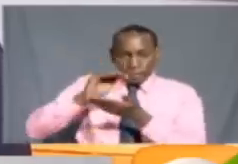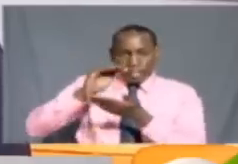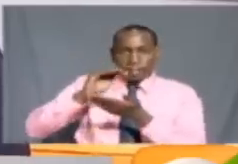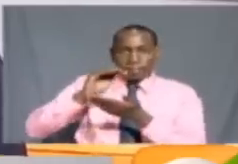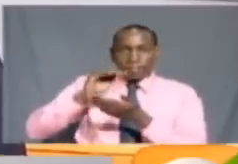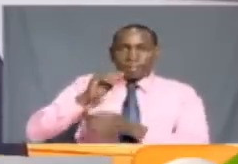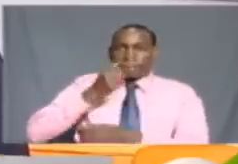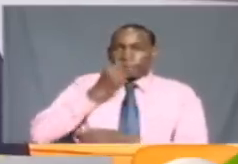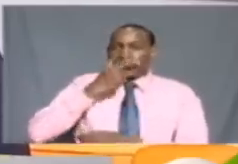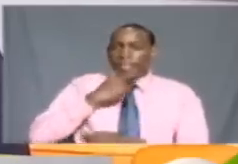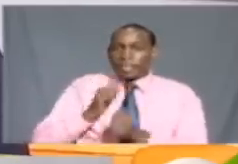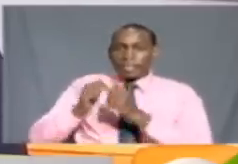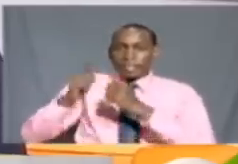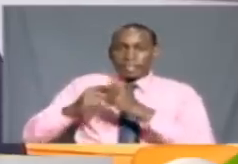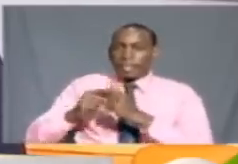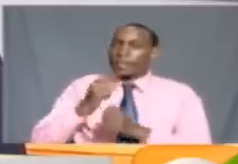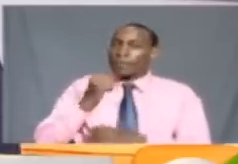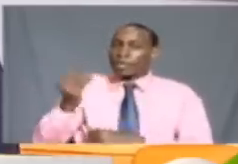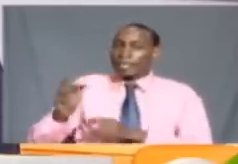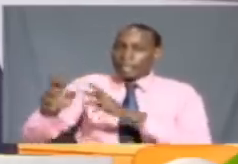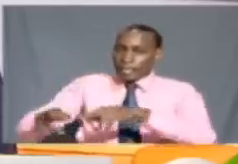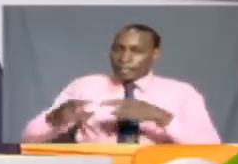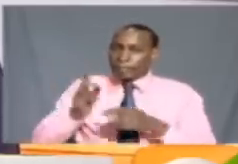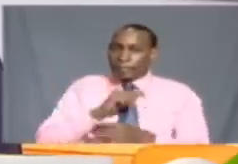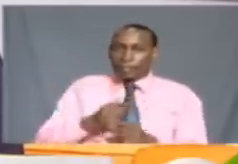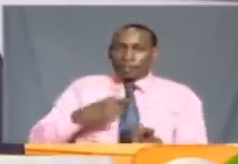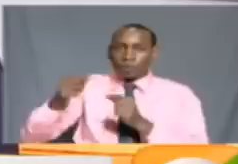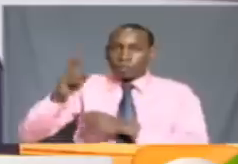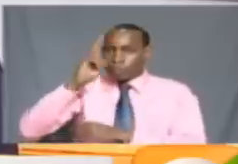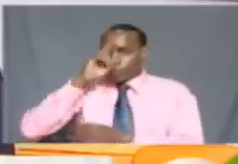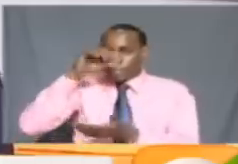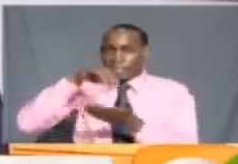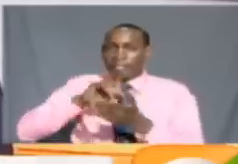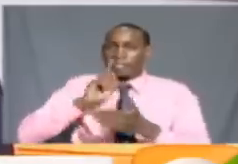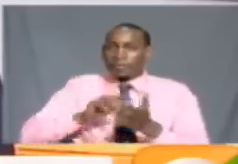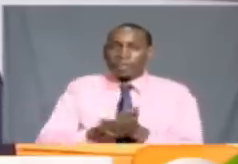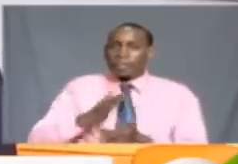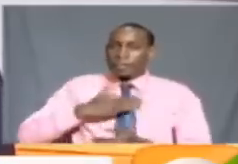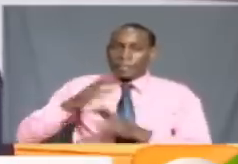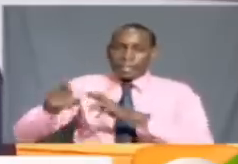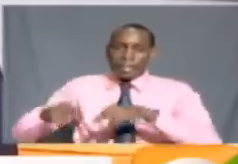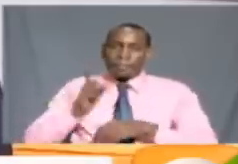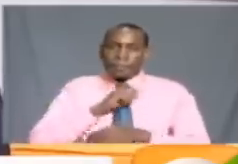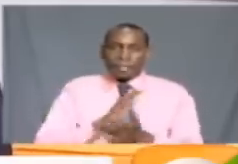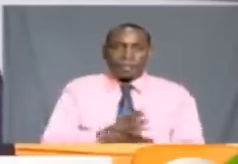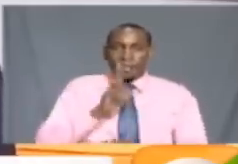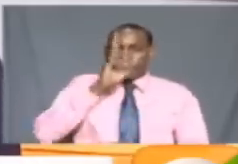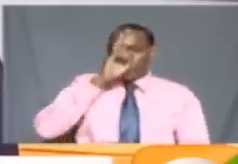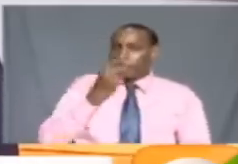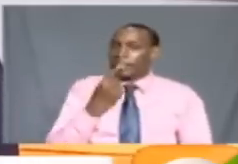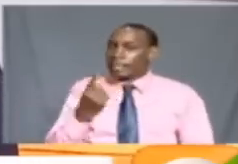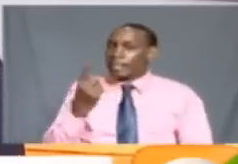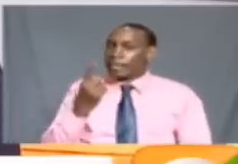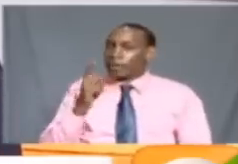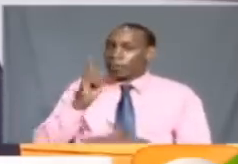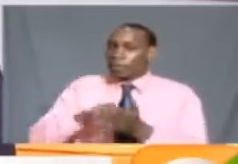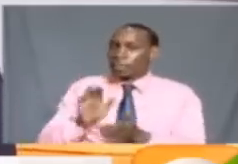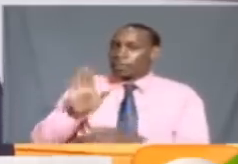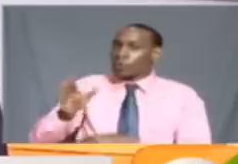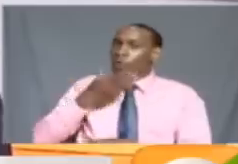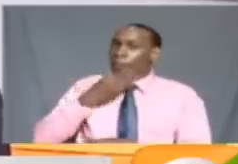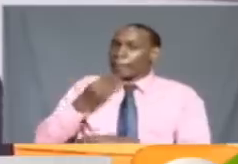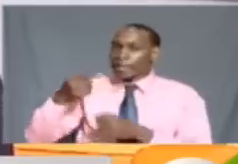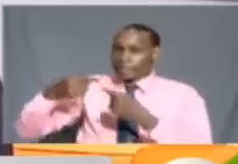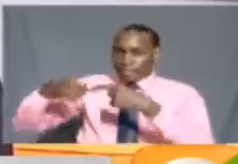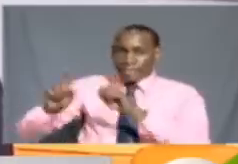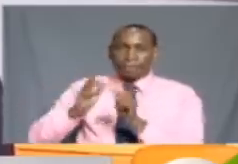right, and a boy child is actually defiled, and he goes to the police station and says, you know, I was defiled. What will the police say? When in Wanaume,